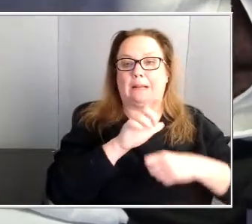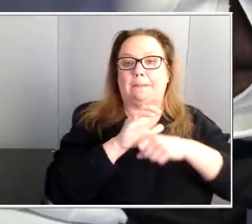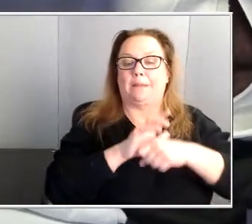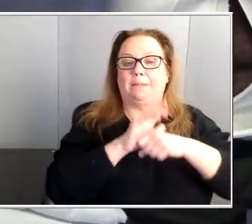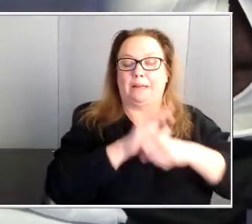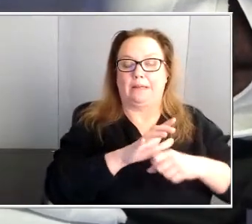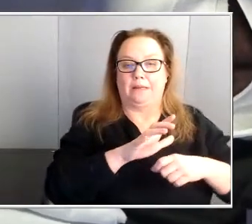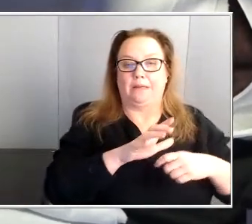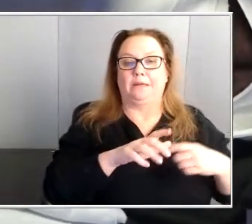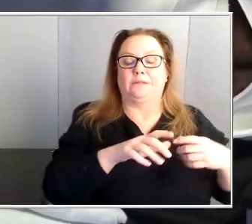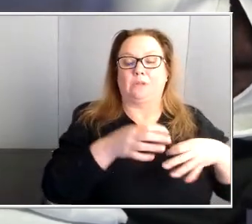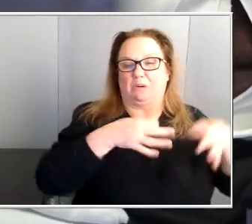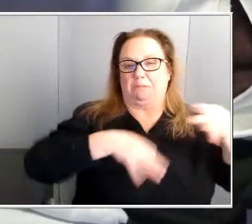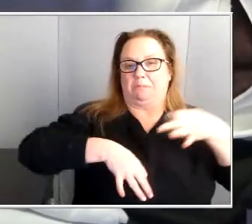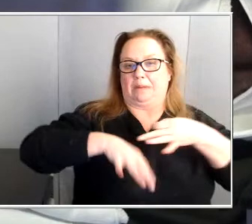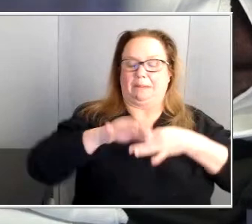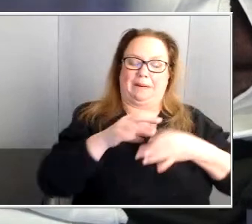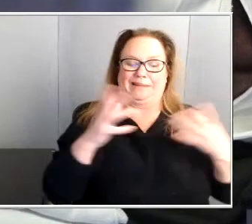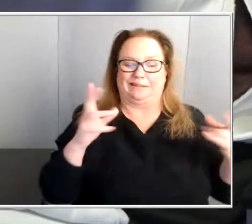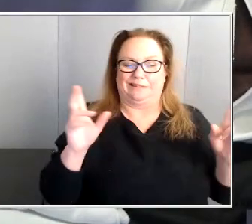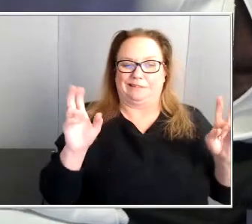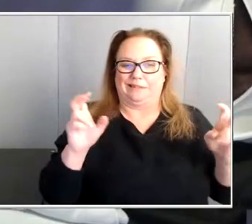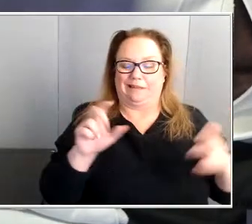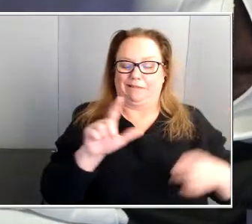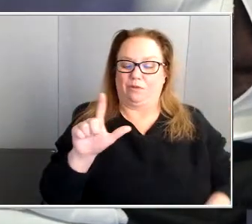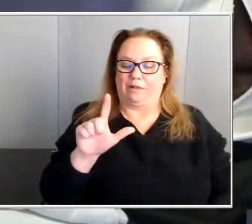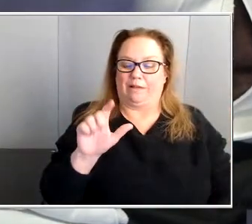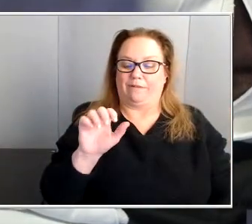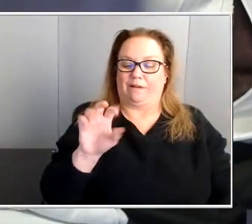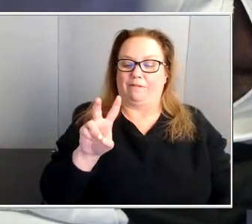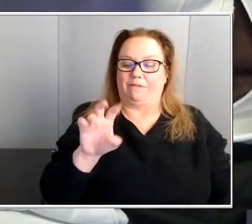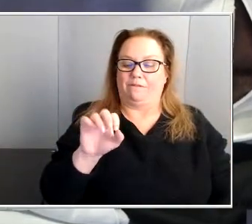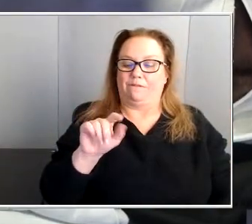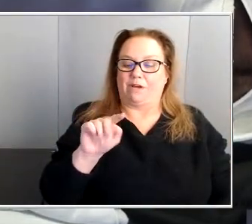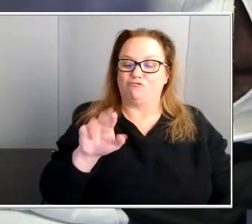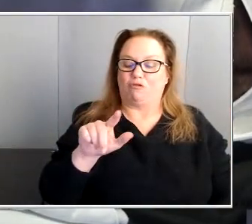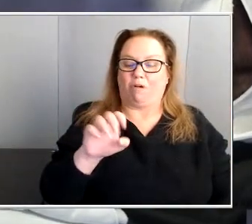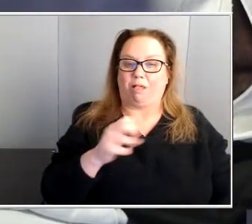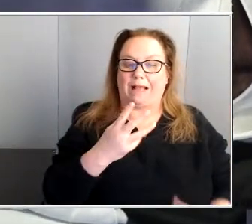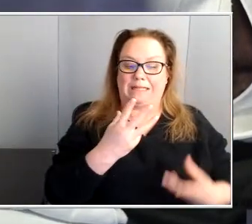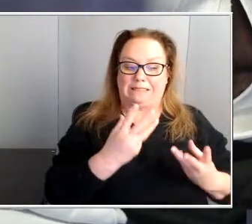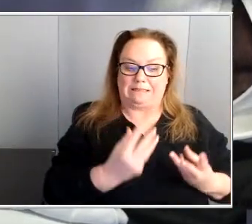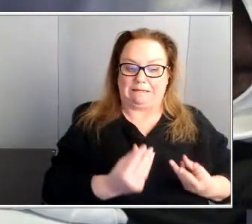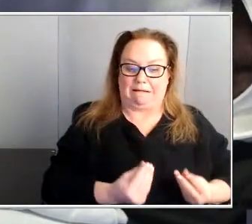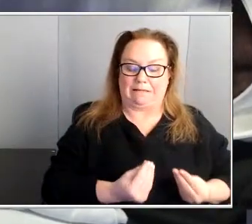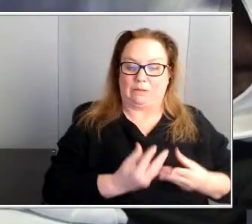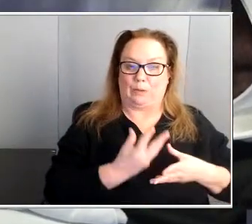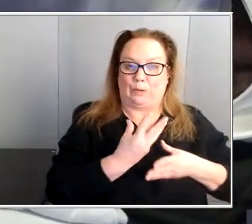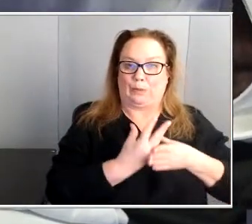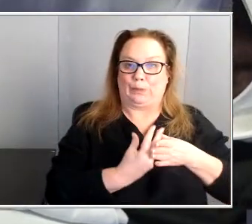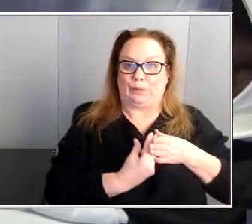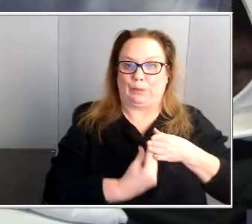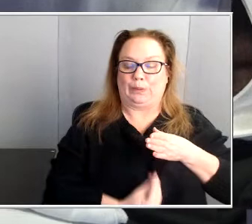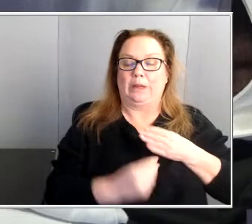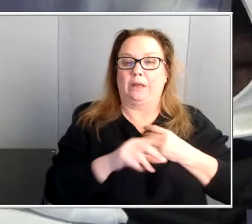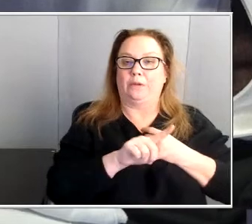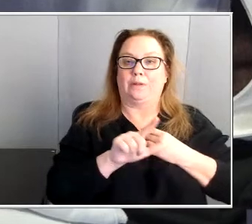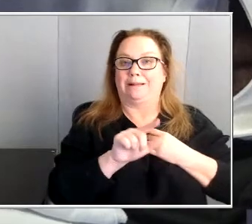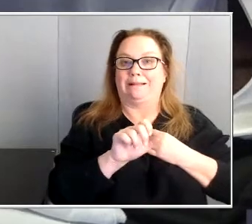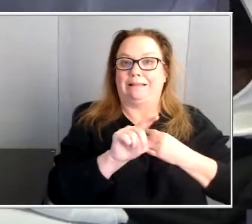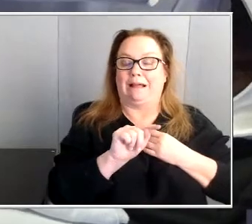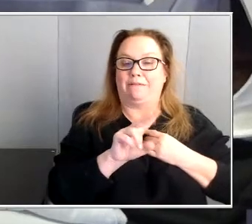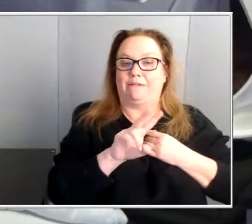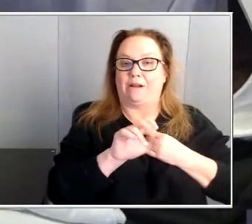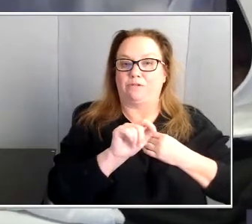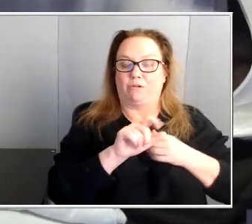the left ventricle, suction the blood out of the left ventricle. The flow is axial, as I